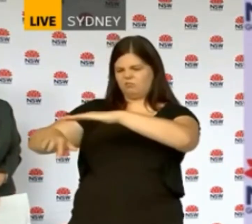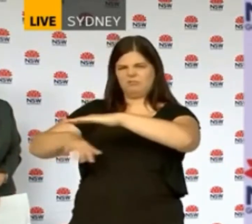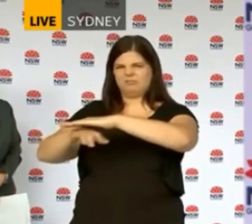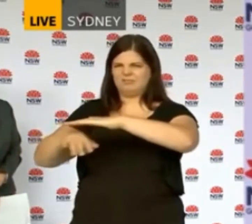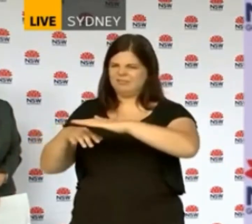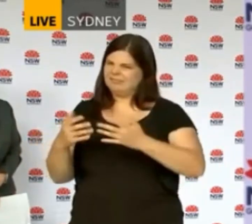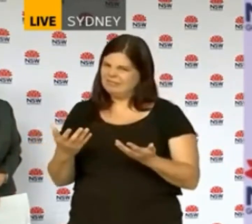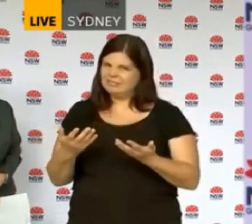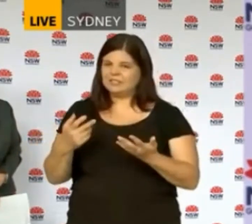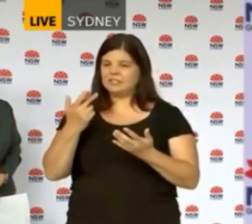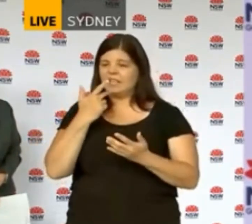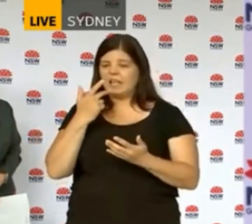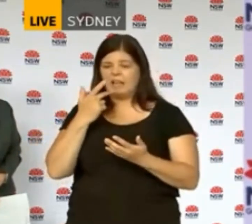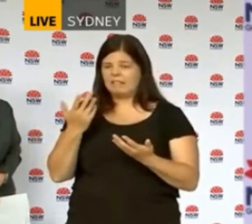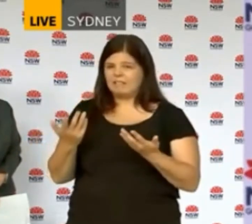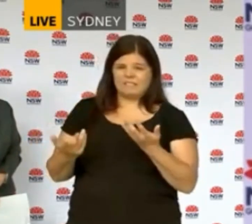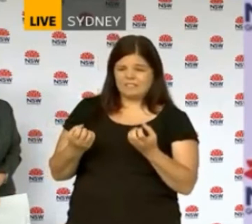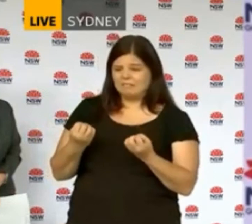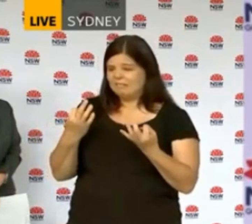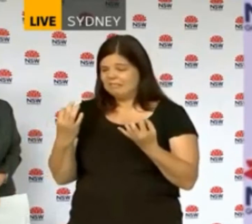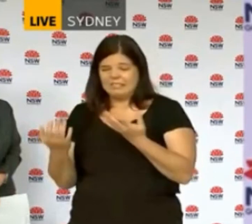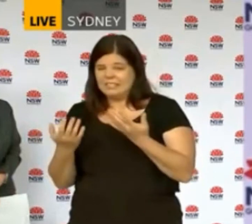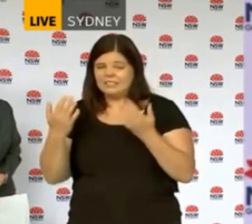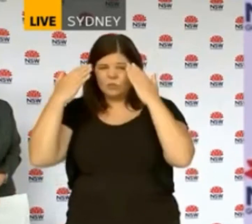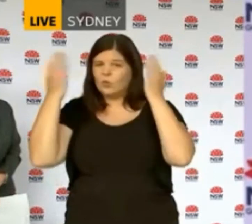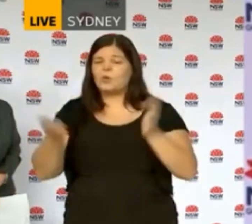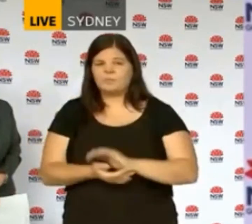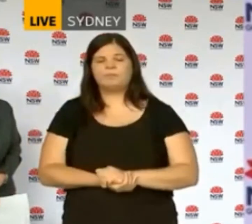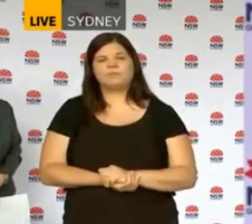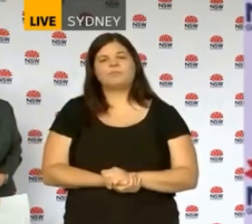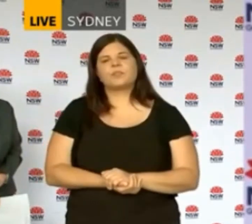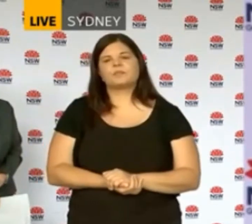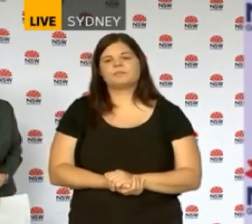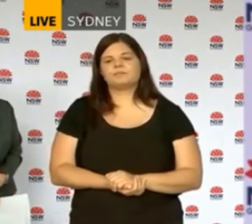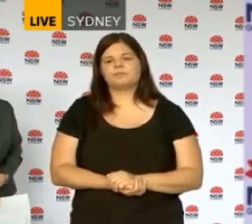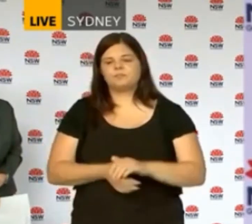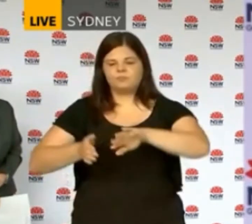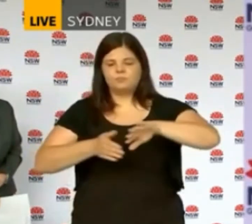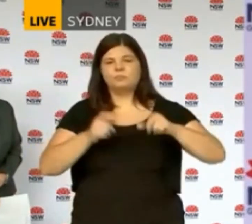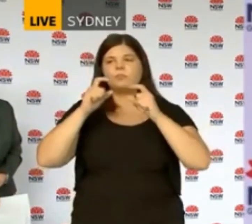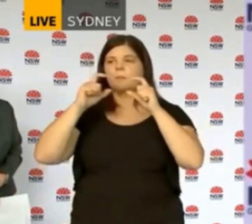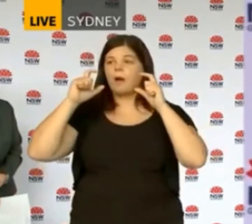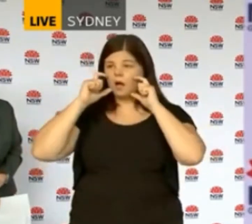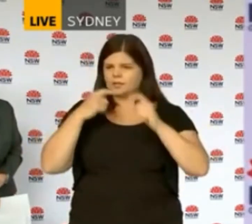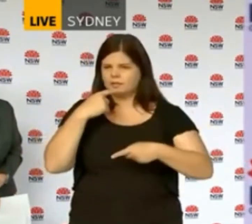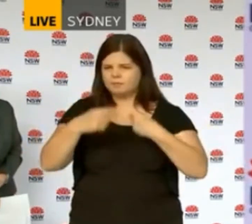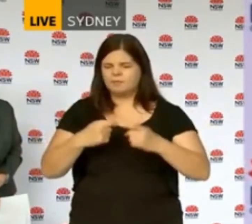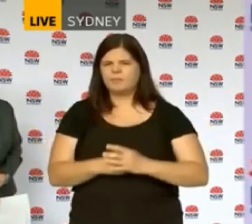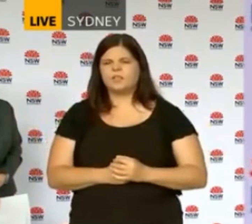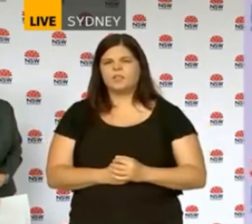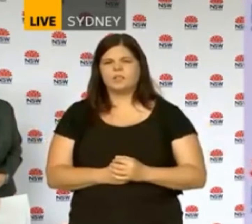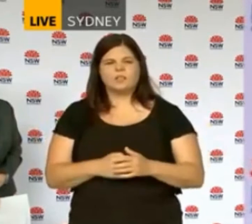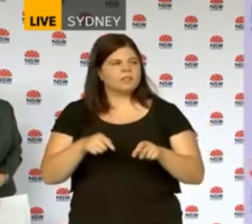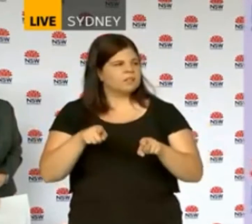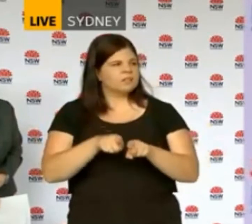we're not aware of. I also want to address the issue of mask wearing, as the Acting Premier